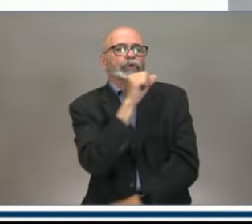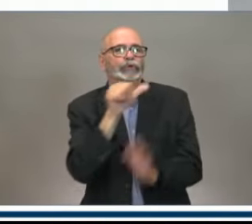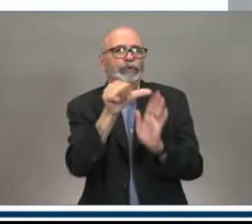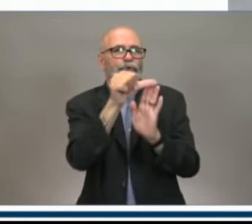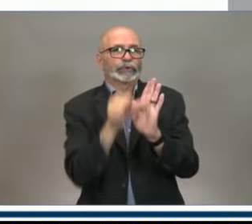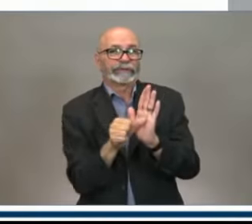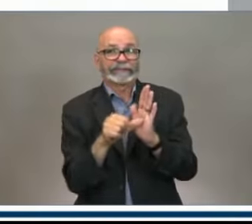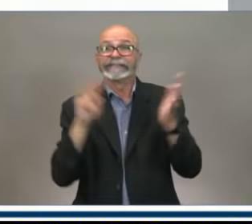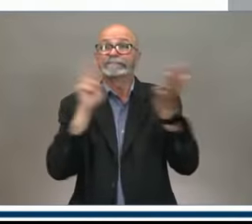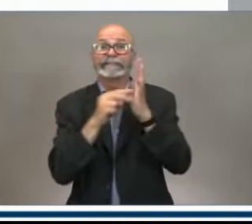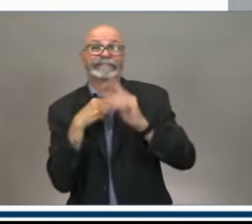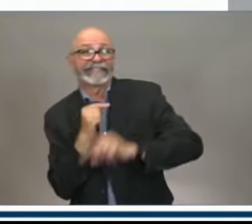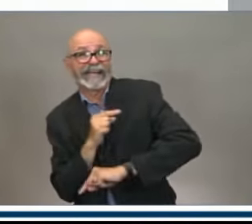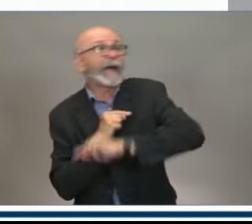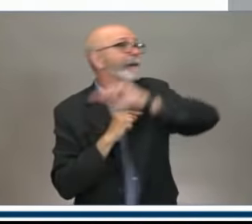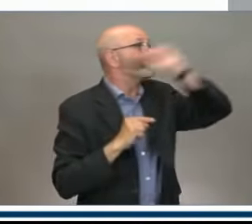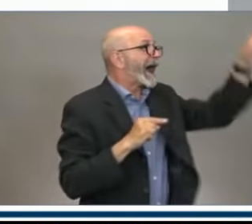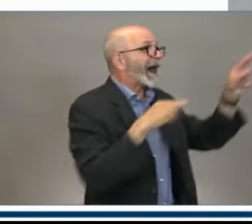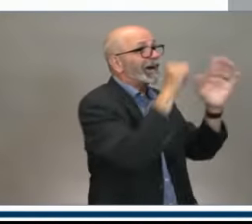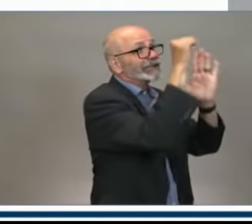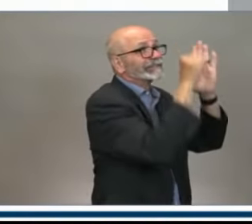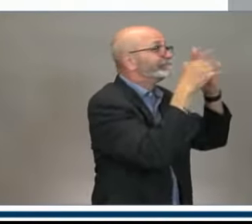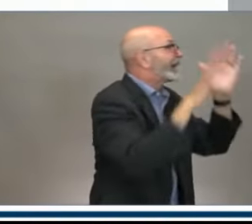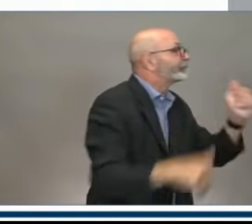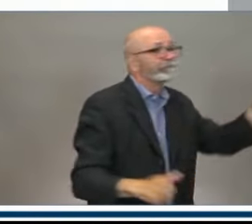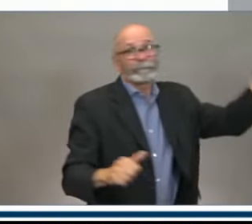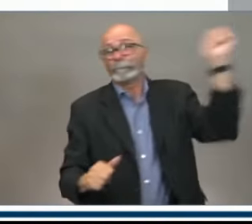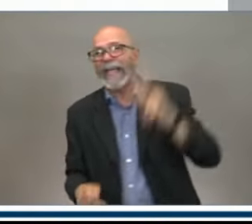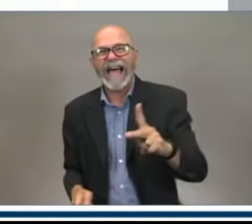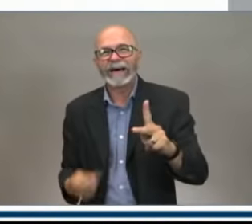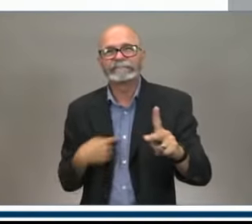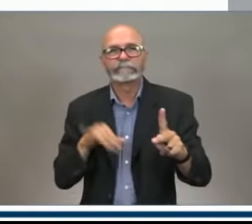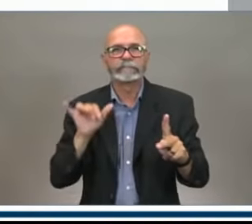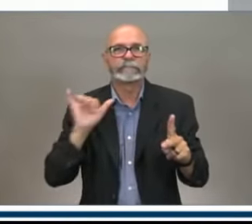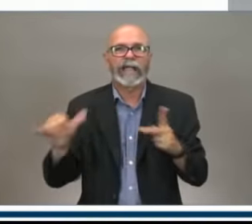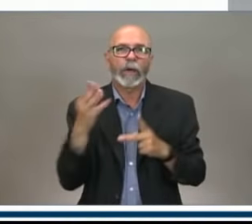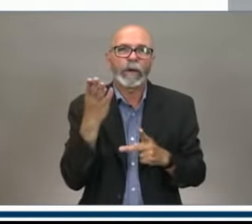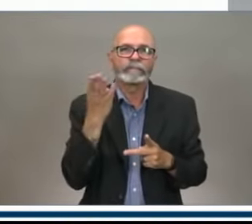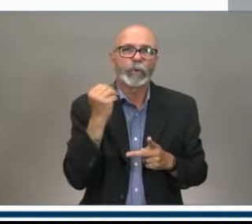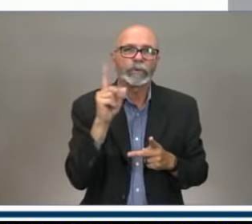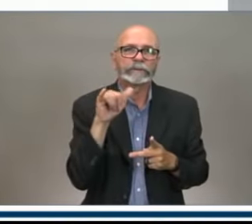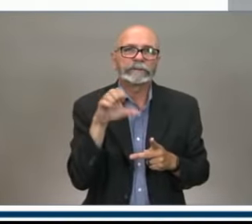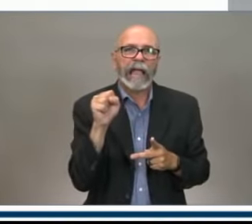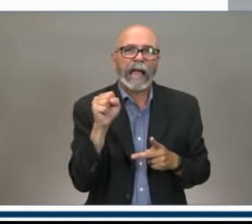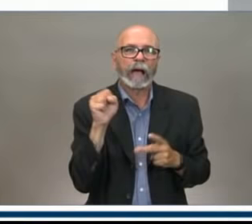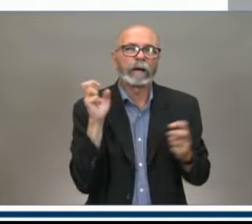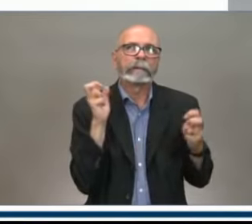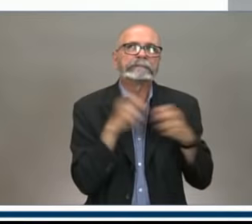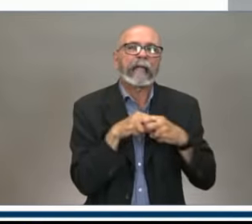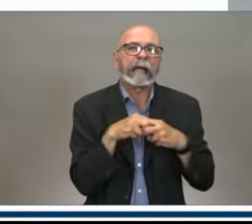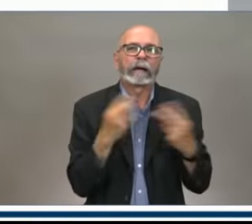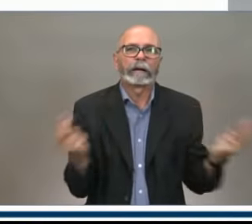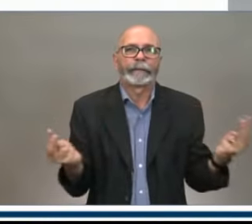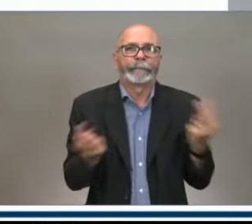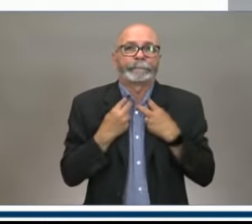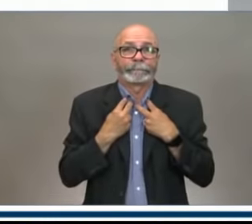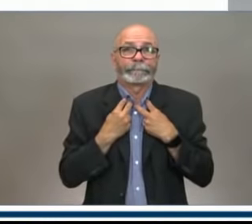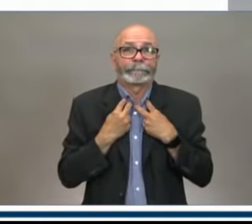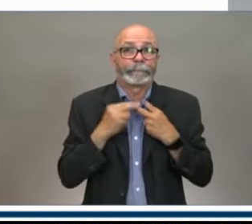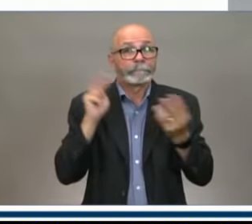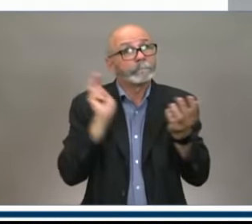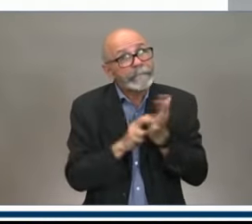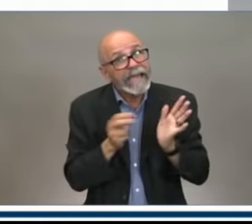Scotia, I'm no different than anybody else. I have to follow the rules of 14-day isolation. So I'll be on